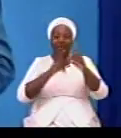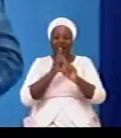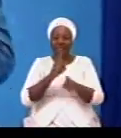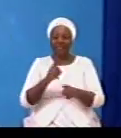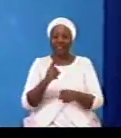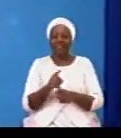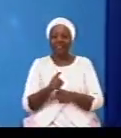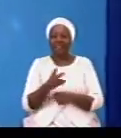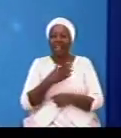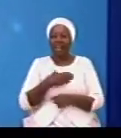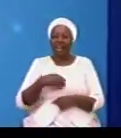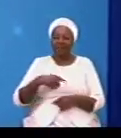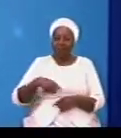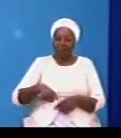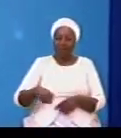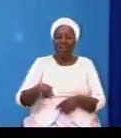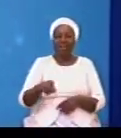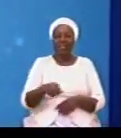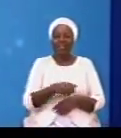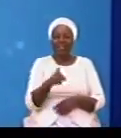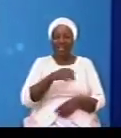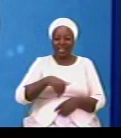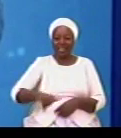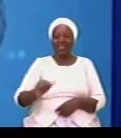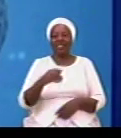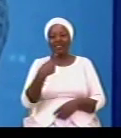speaking, I will hear.